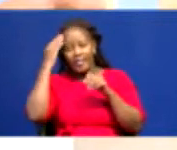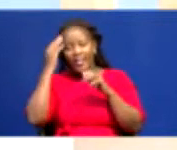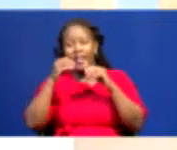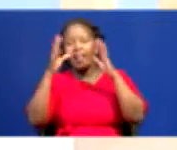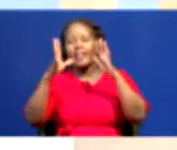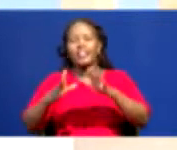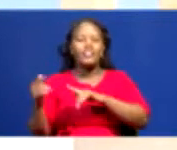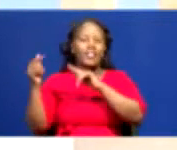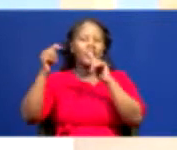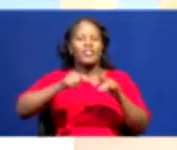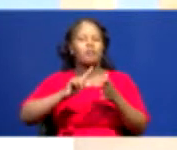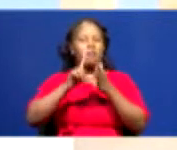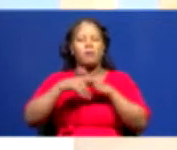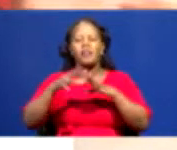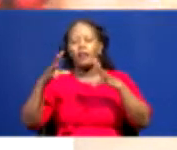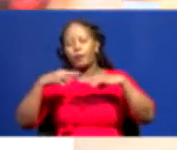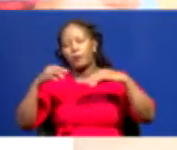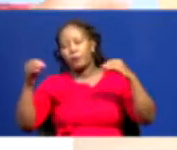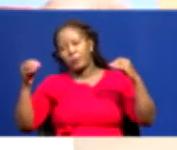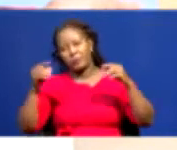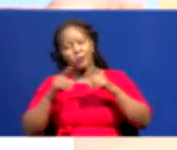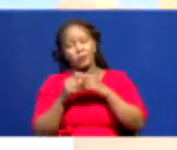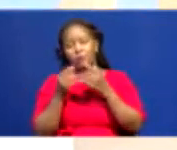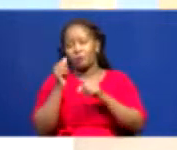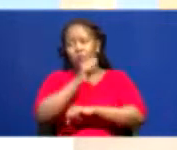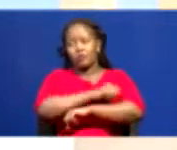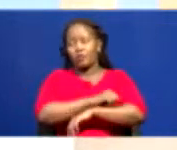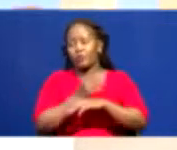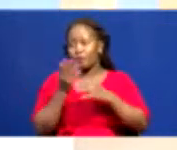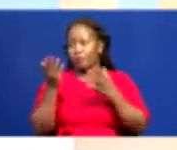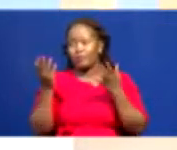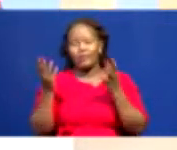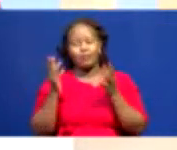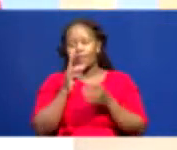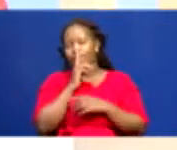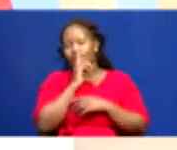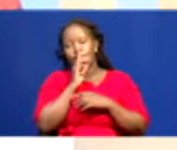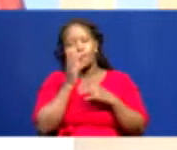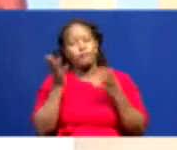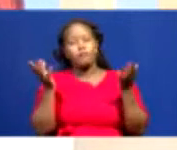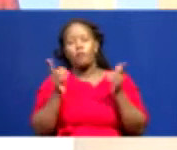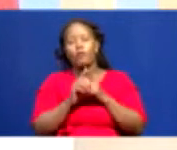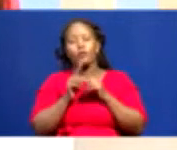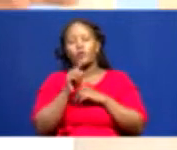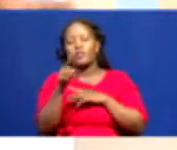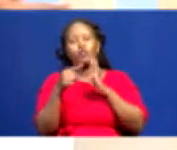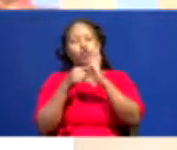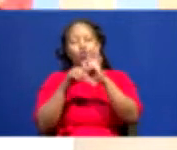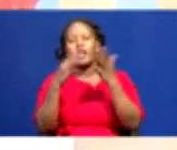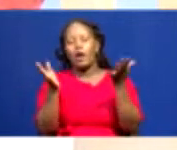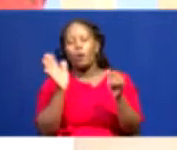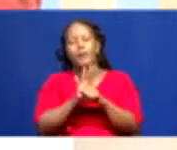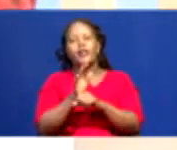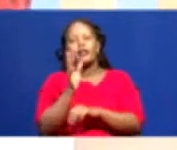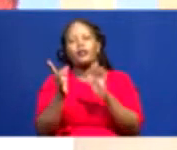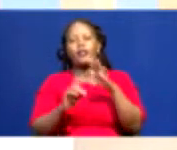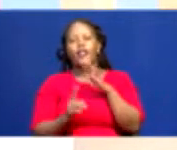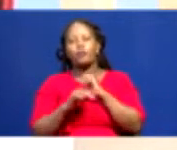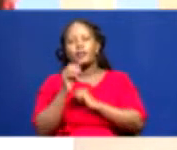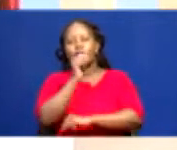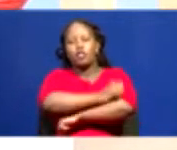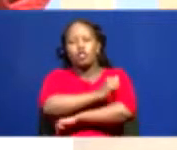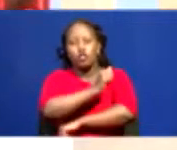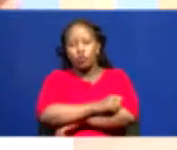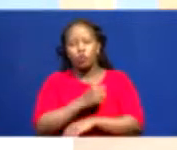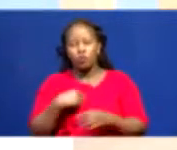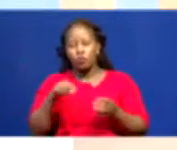and later left. And this is how the school looks, very quiet, and it is a representation of Nairobi schools here. We'll be bringing